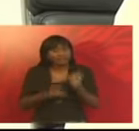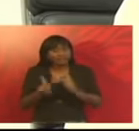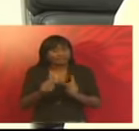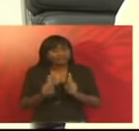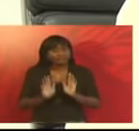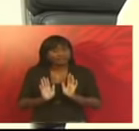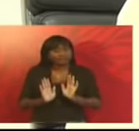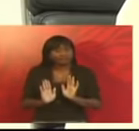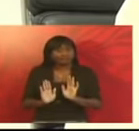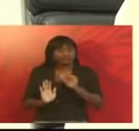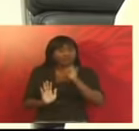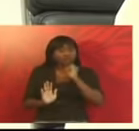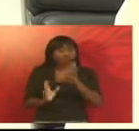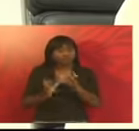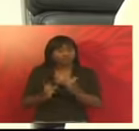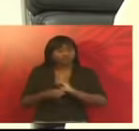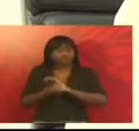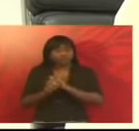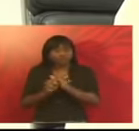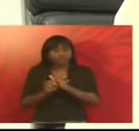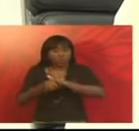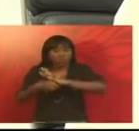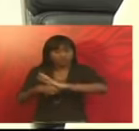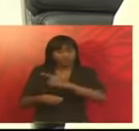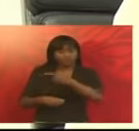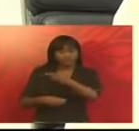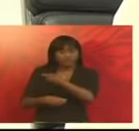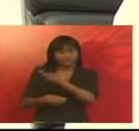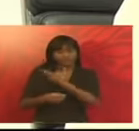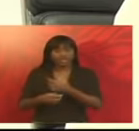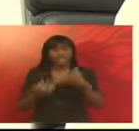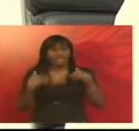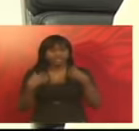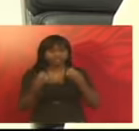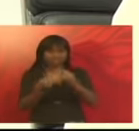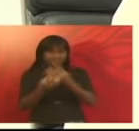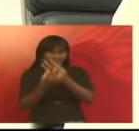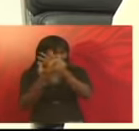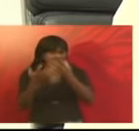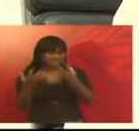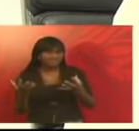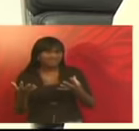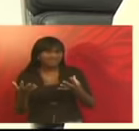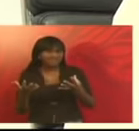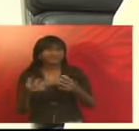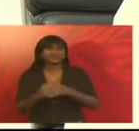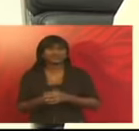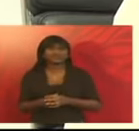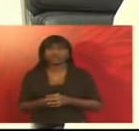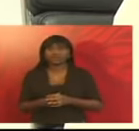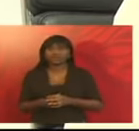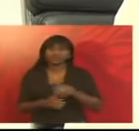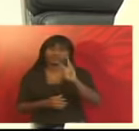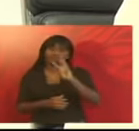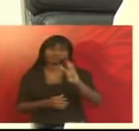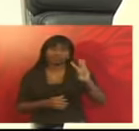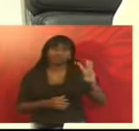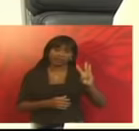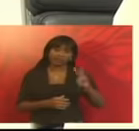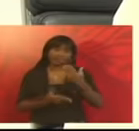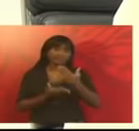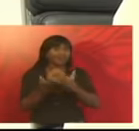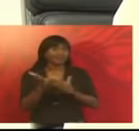surrounding this COVID-19 vaccine. There's a lot of information on the World Wide Web, some of